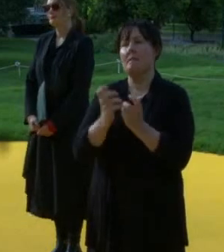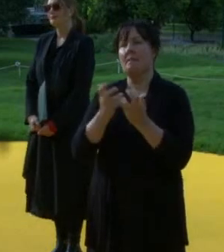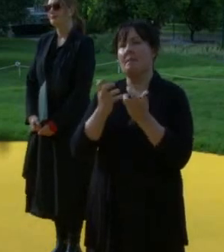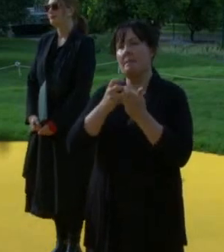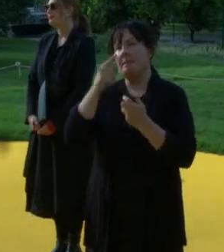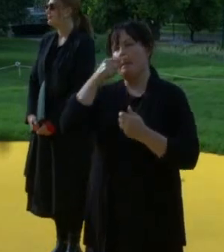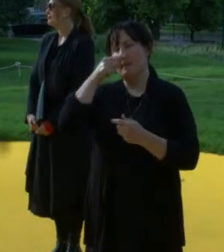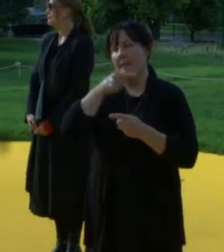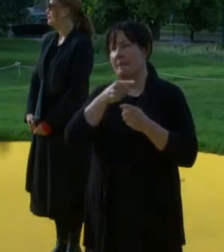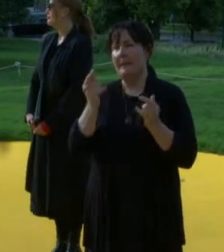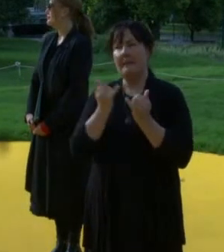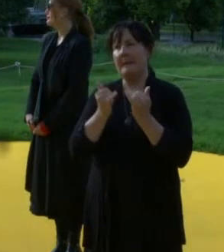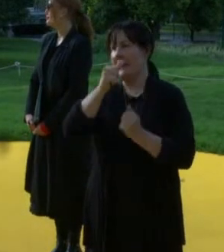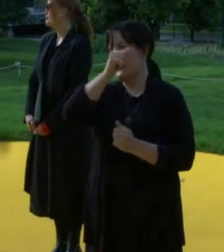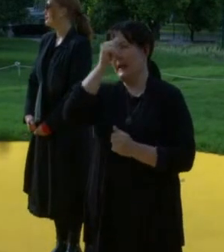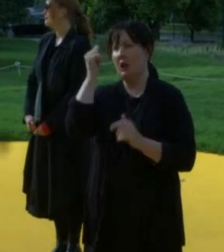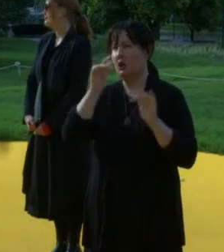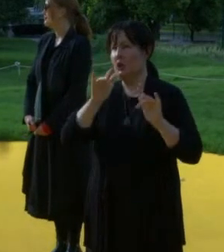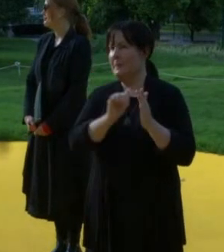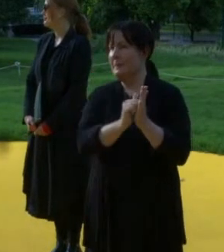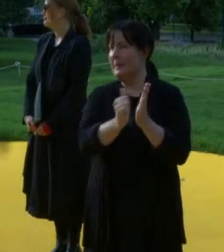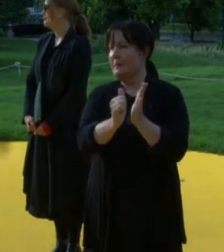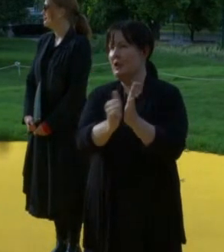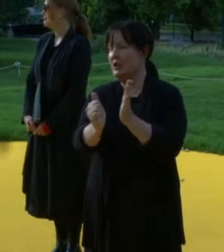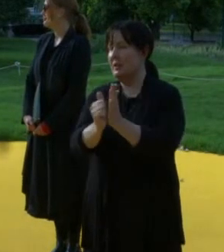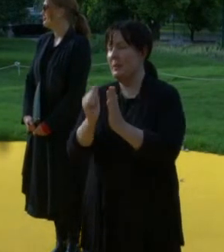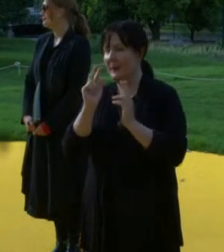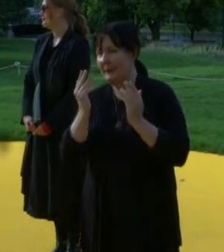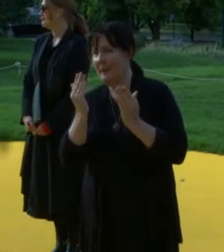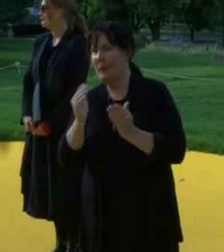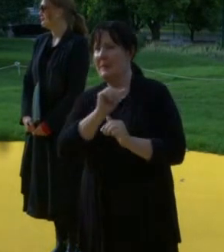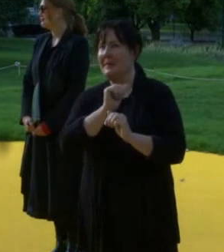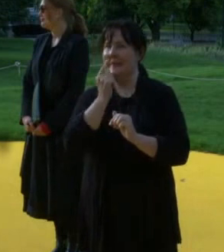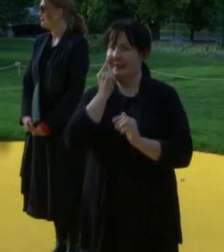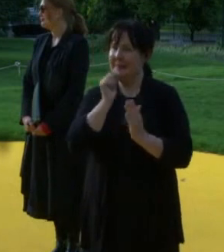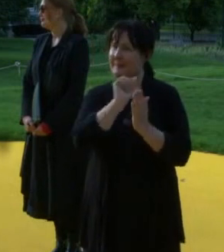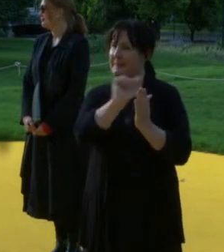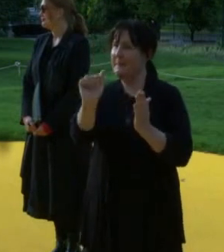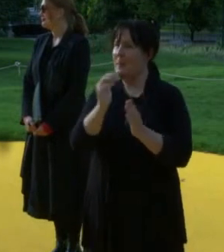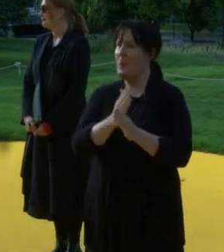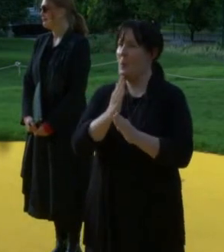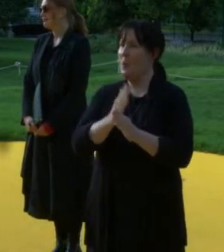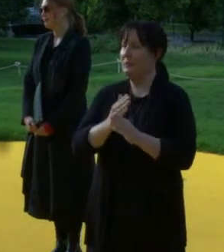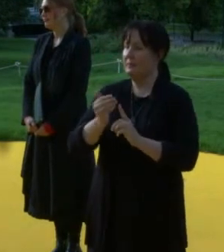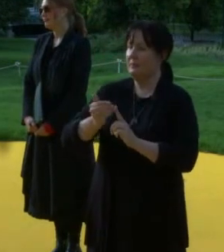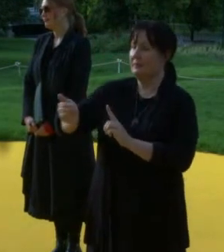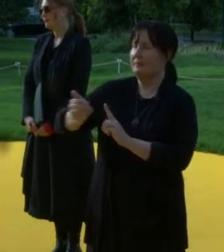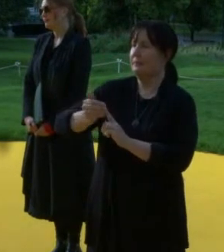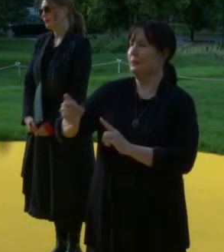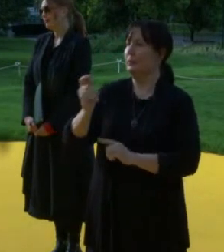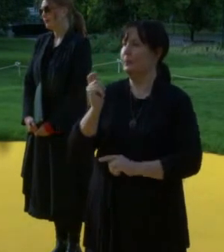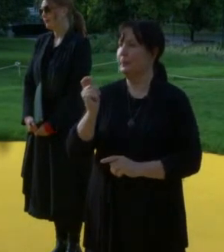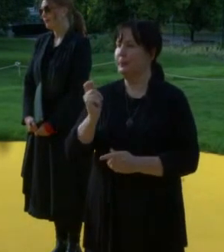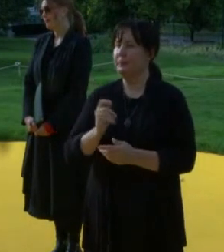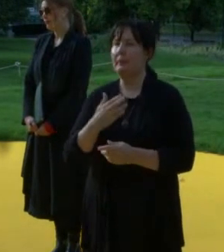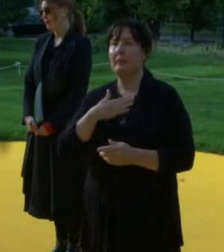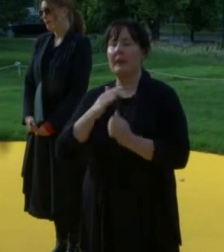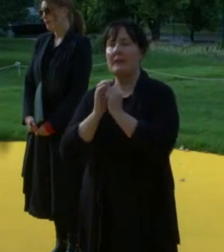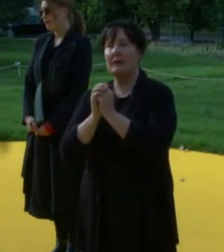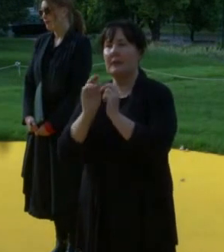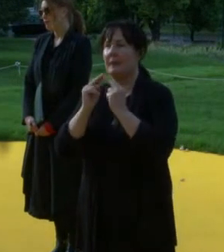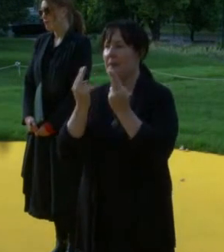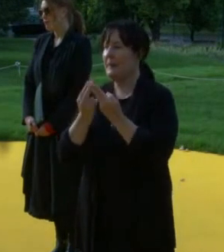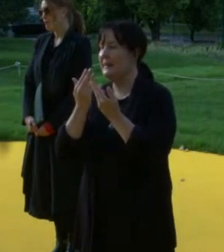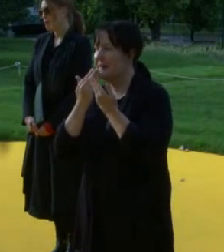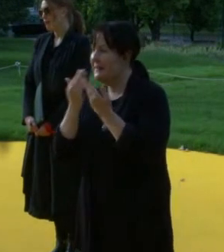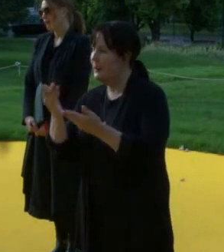yet to be published, and I very much look forward to seeing their work in bookstores sometime soon. To my friends and family, thank you for